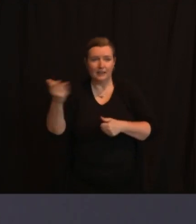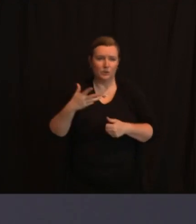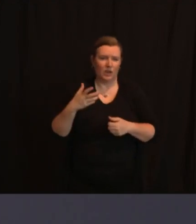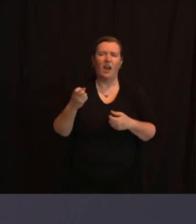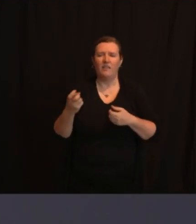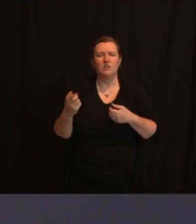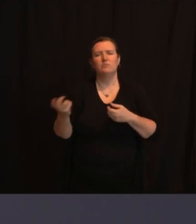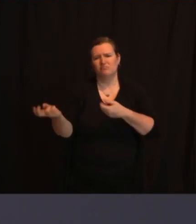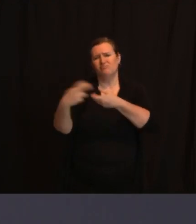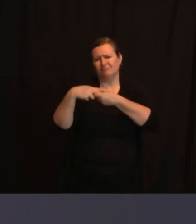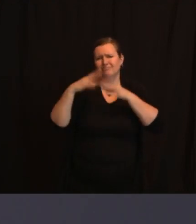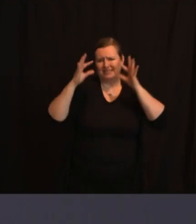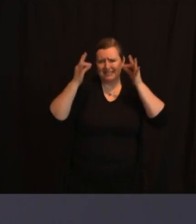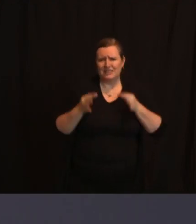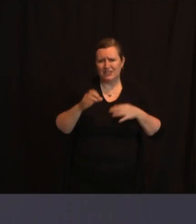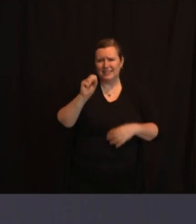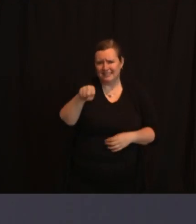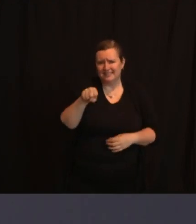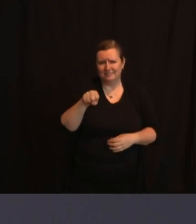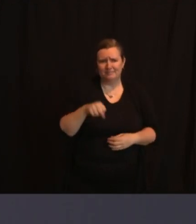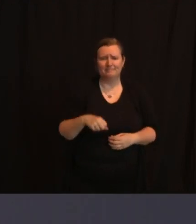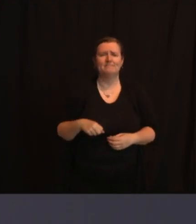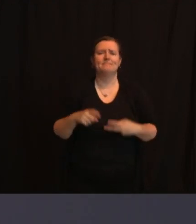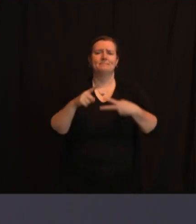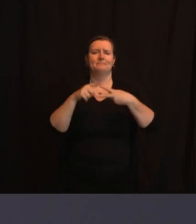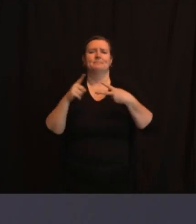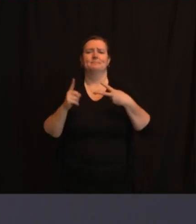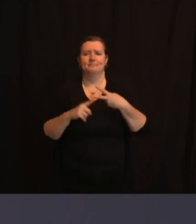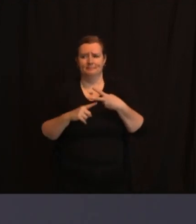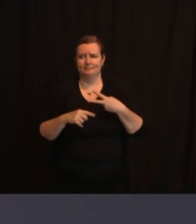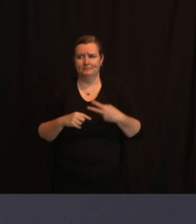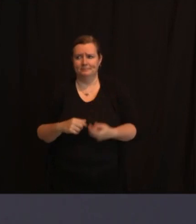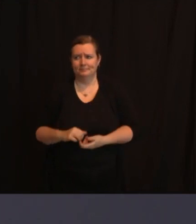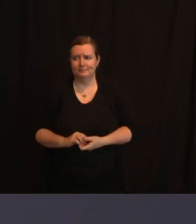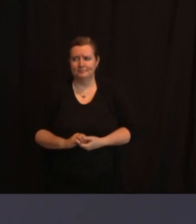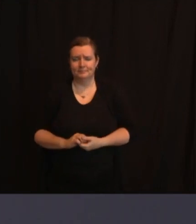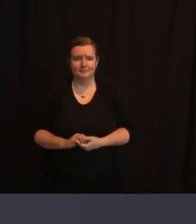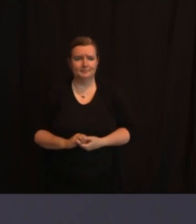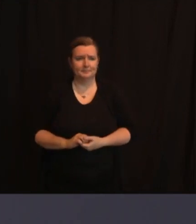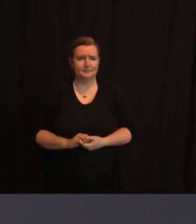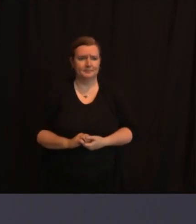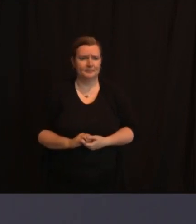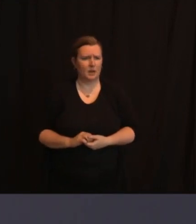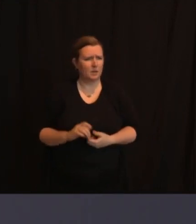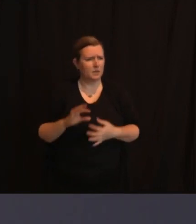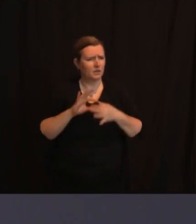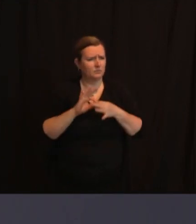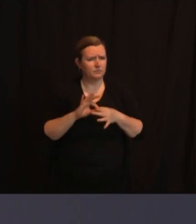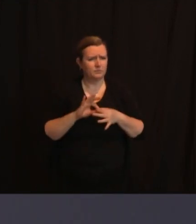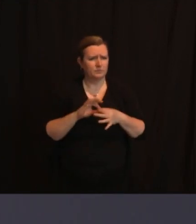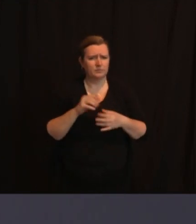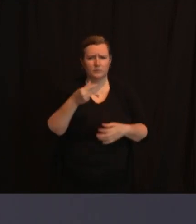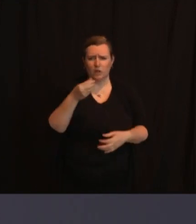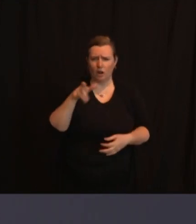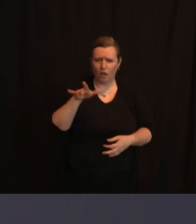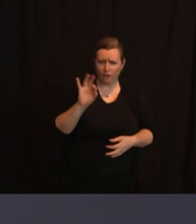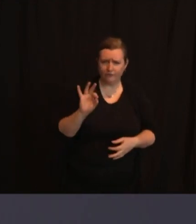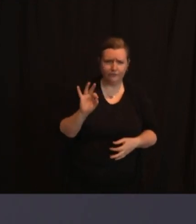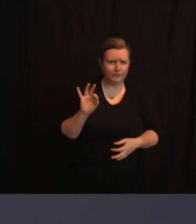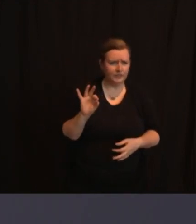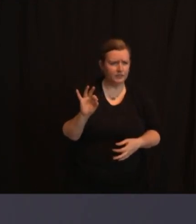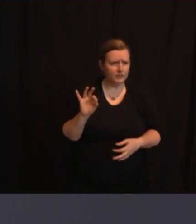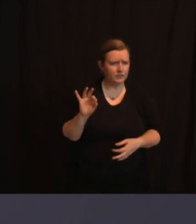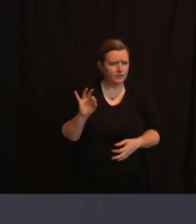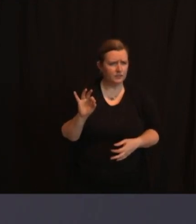made. Again, as I mentioned to the earlier question about golf, it isn't golf versus non-essential retail.